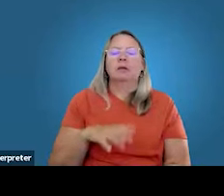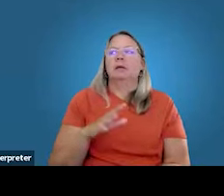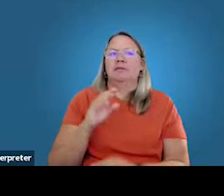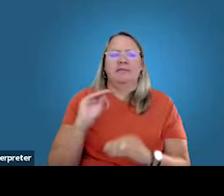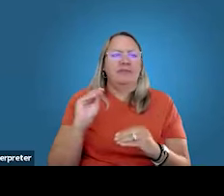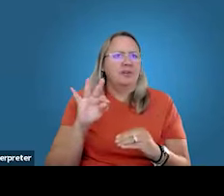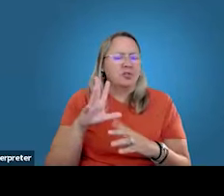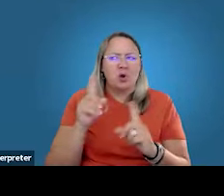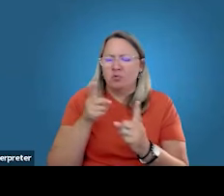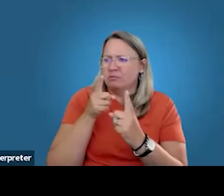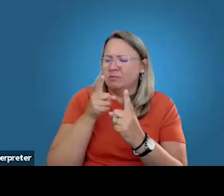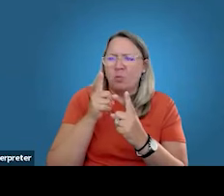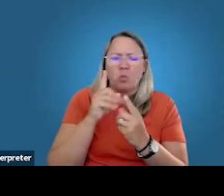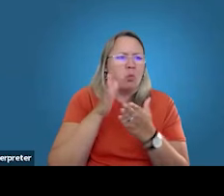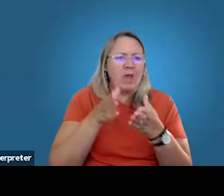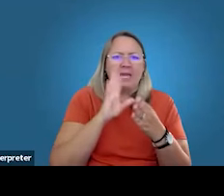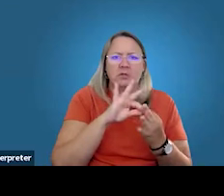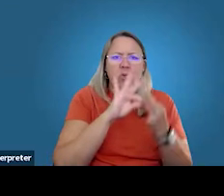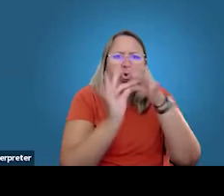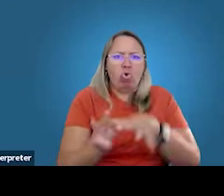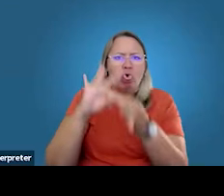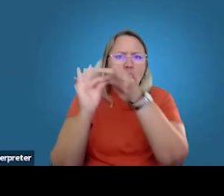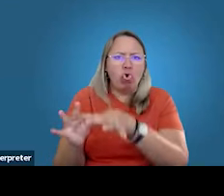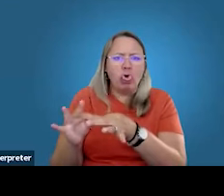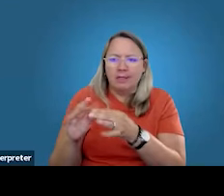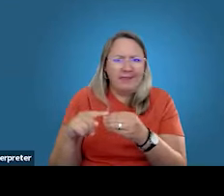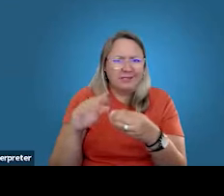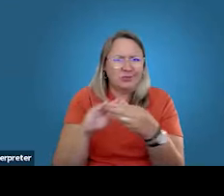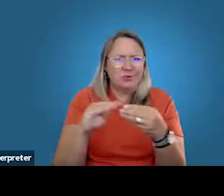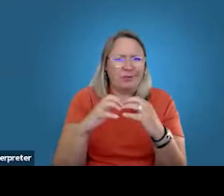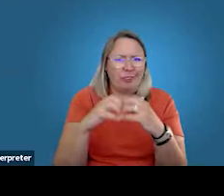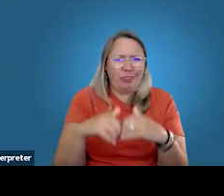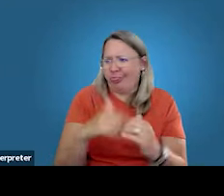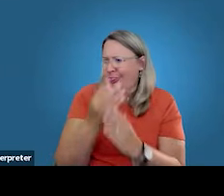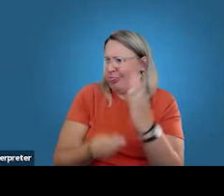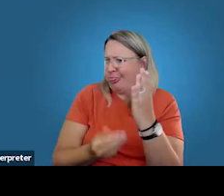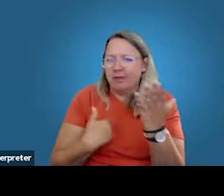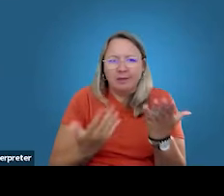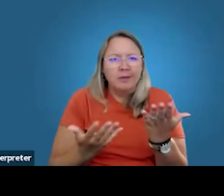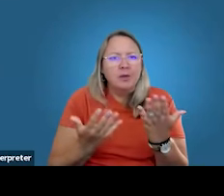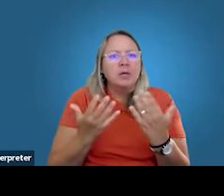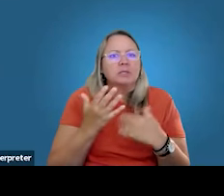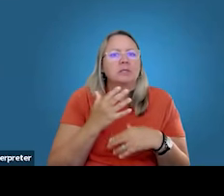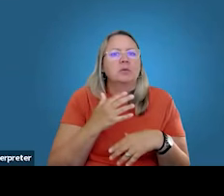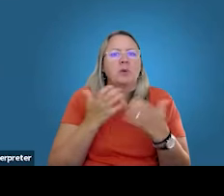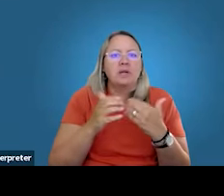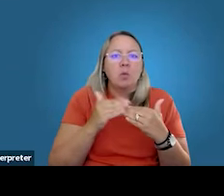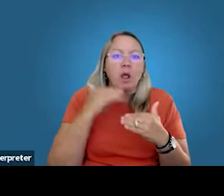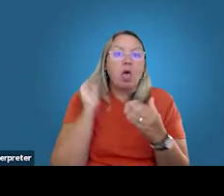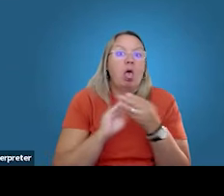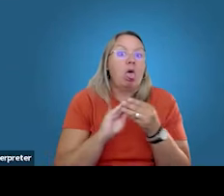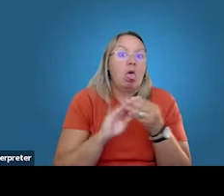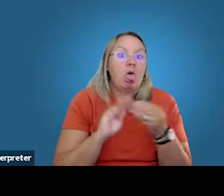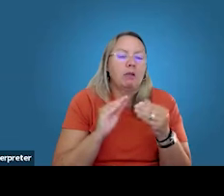if there is no thread, then everything falls apart. And quite often we all want to say too much all of the time, everywhere at